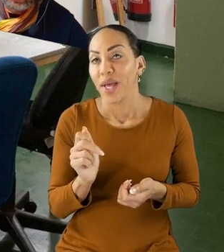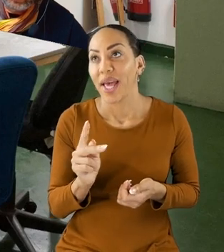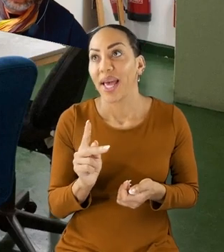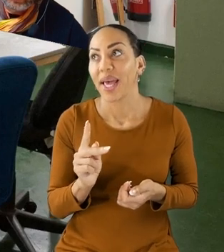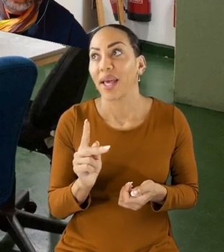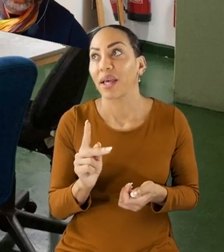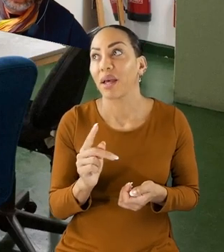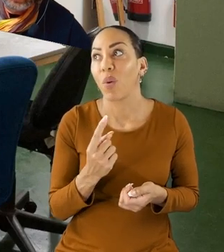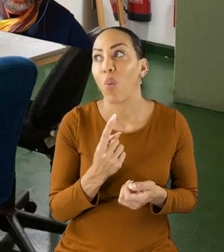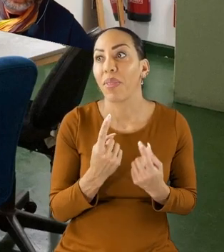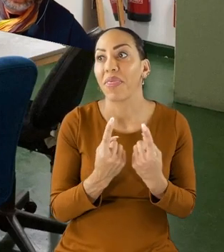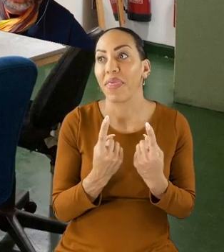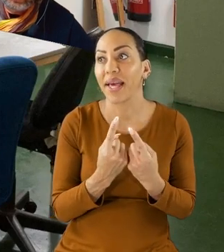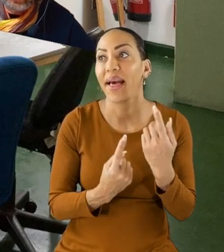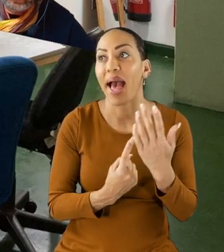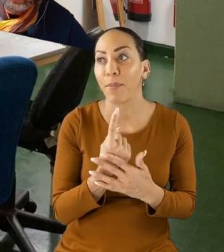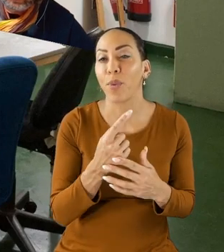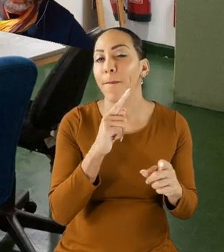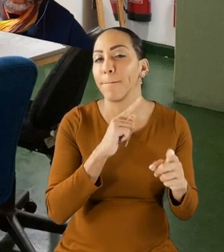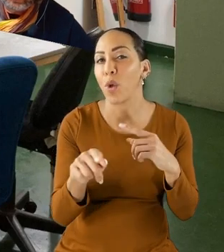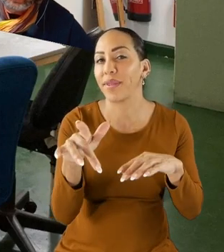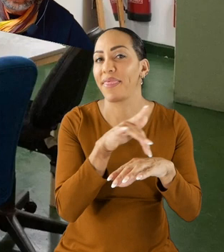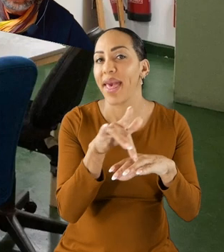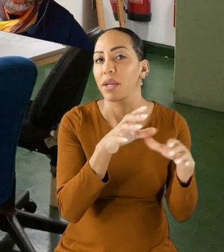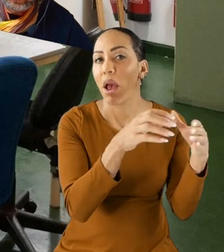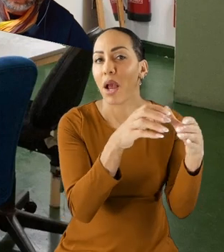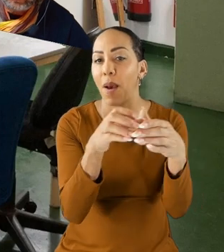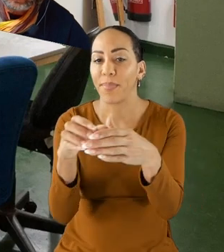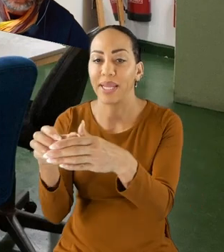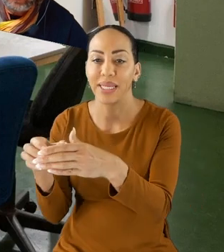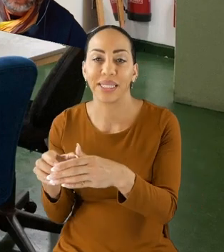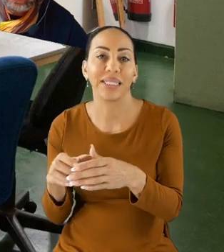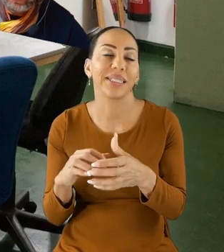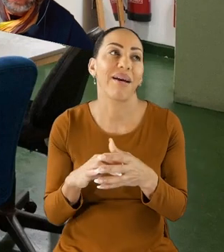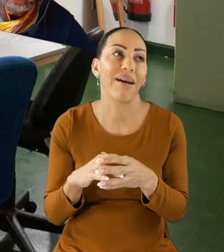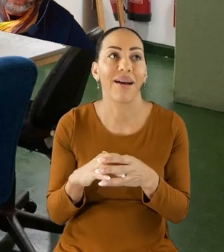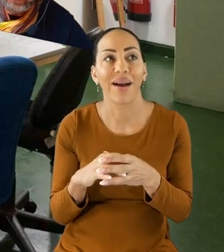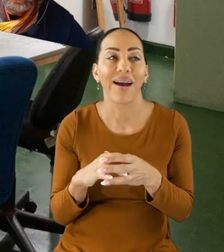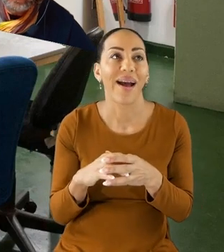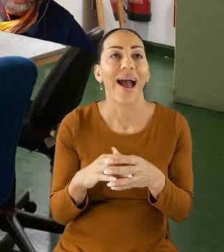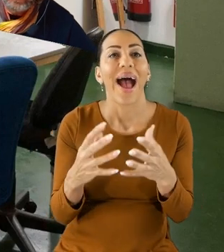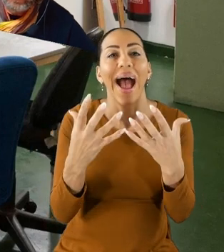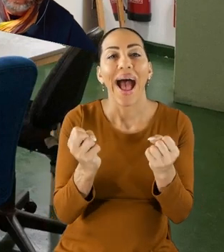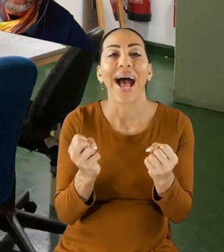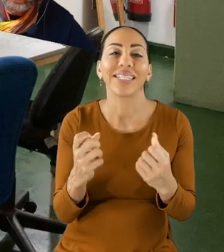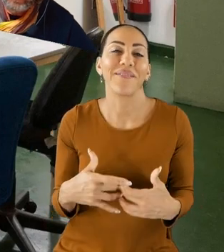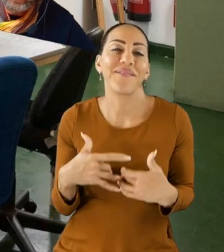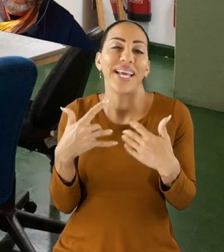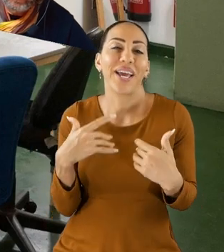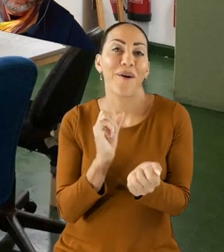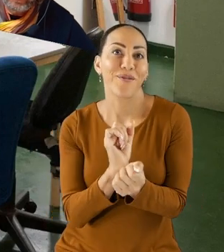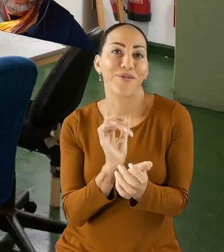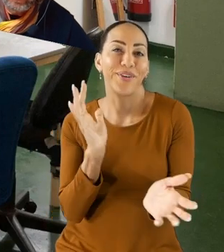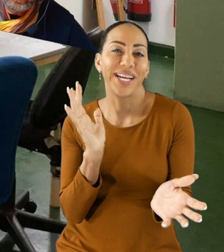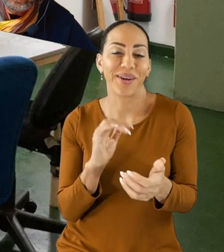I think one thing that happened with most of the companies, if not all, was there was a kind of sense of freedom